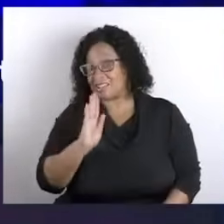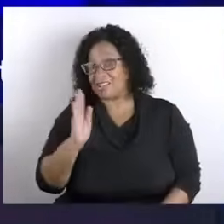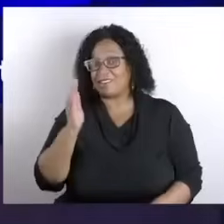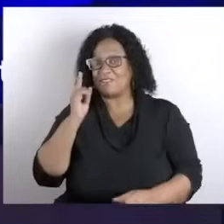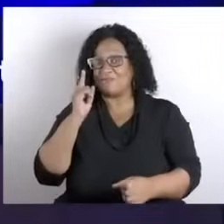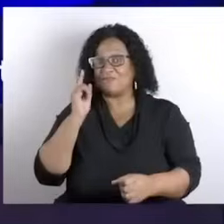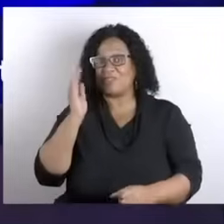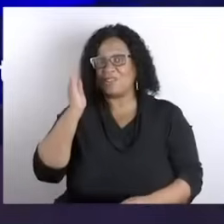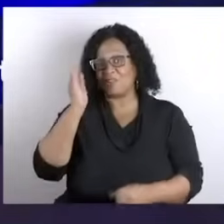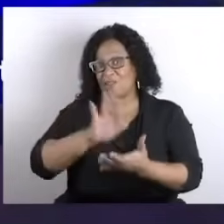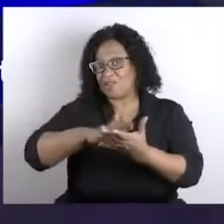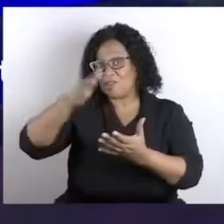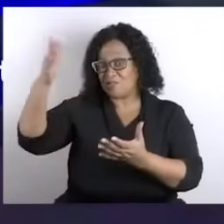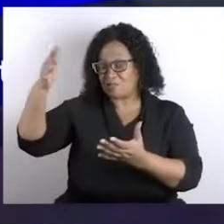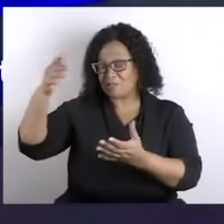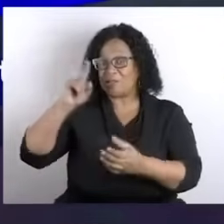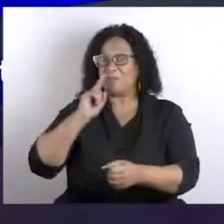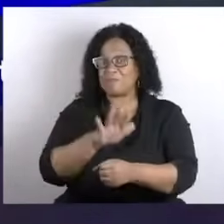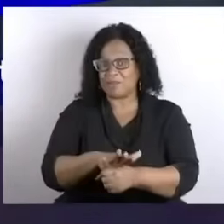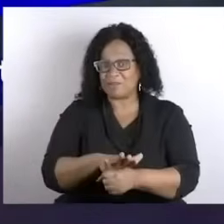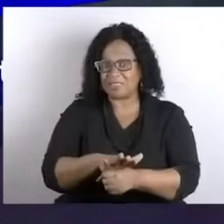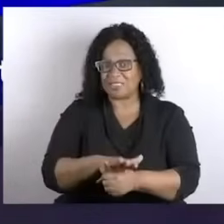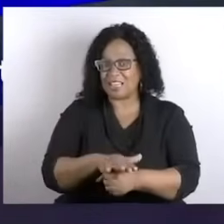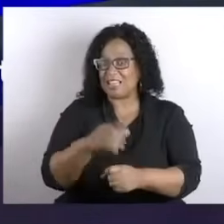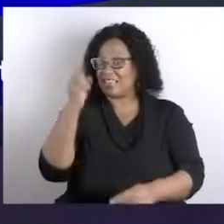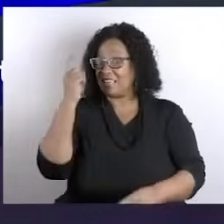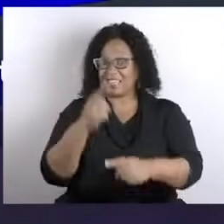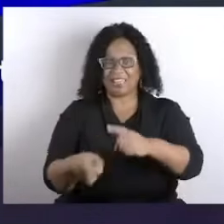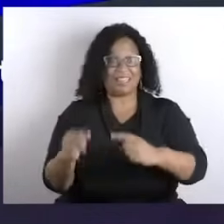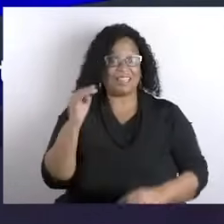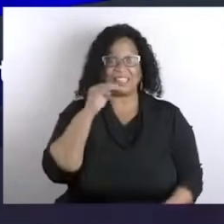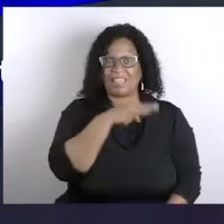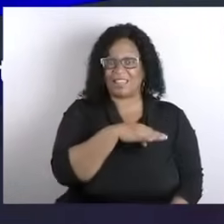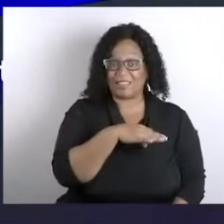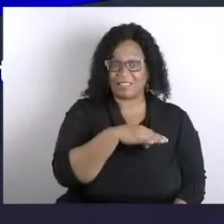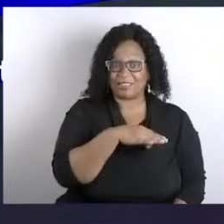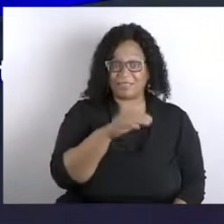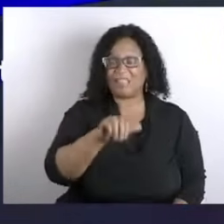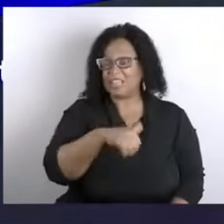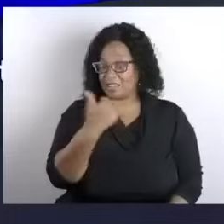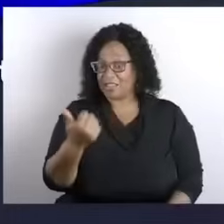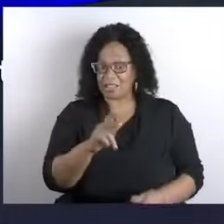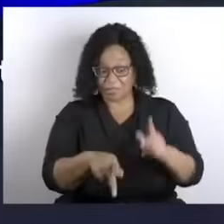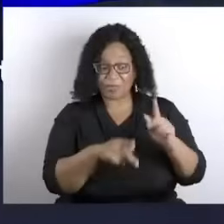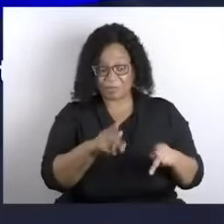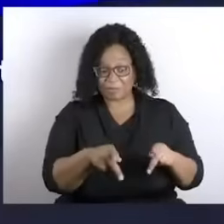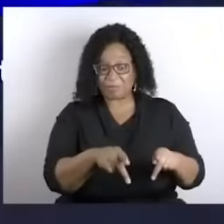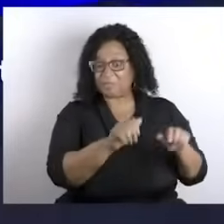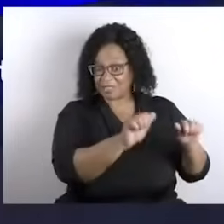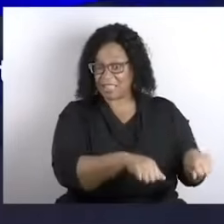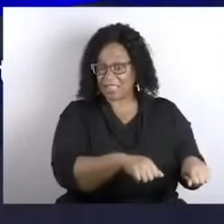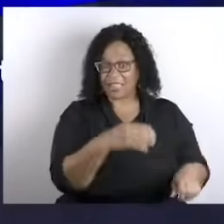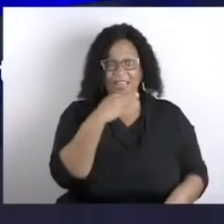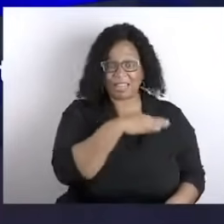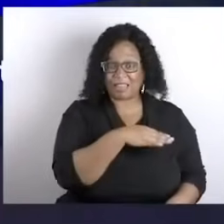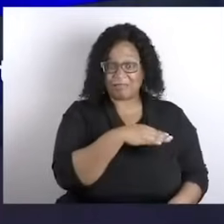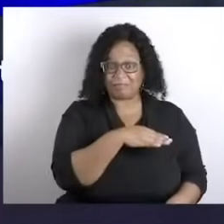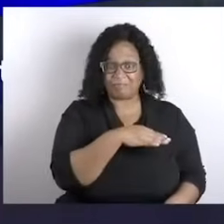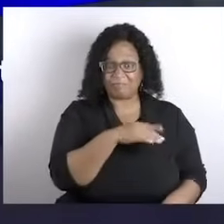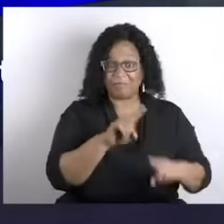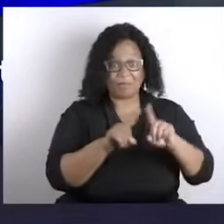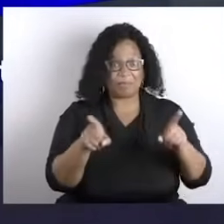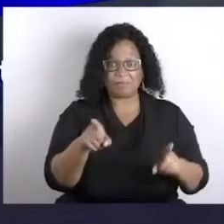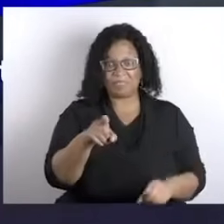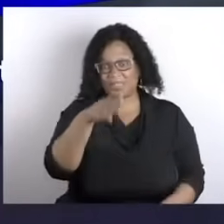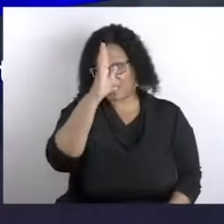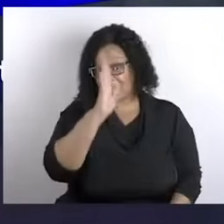you. And he cannot lie. I don't care who else lies to you. God cannot lie. He